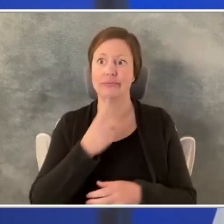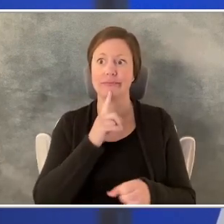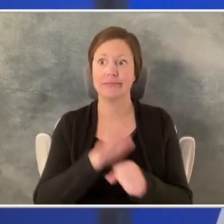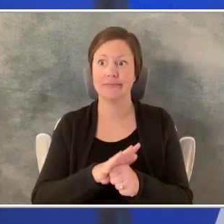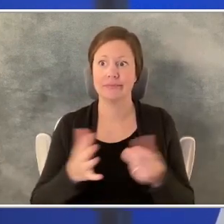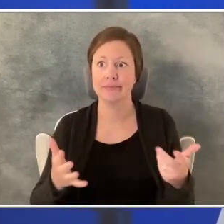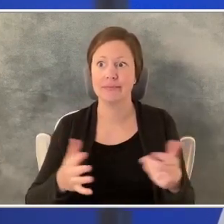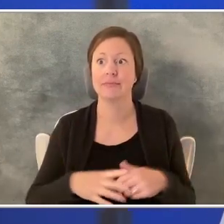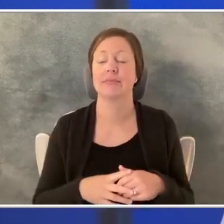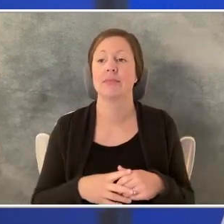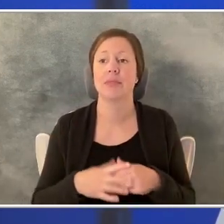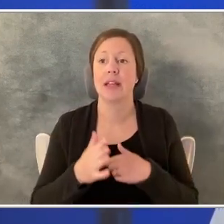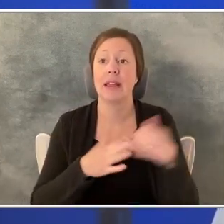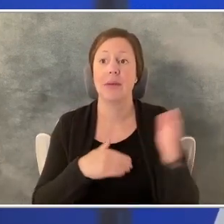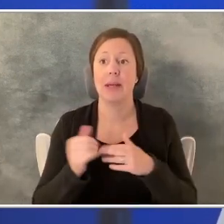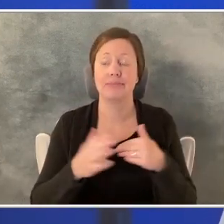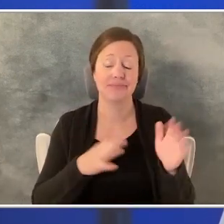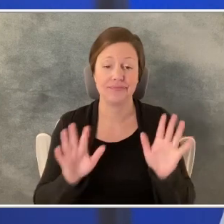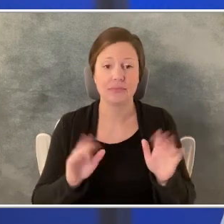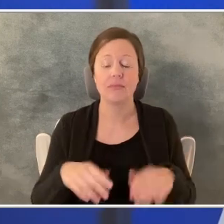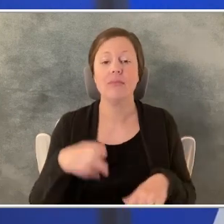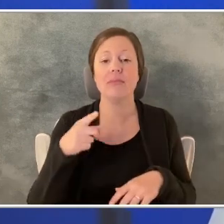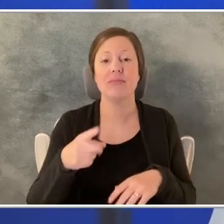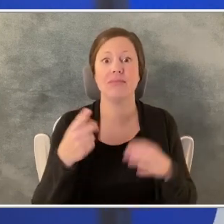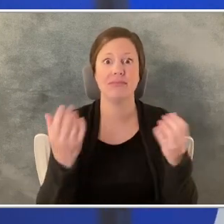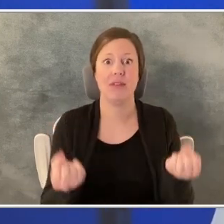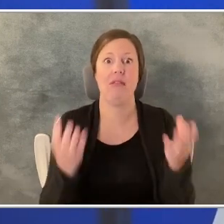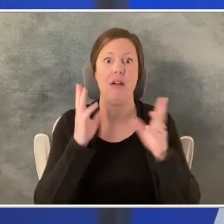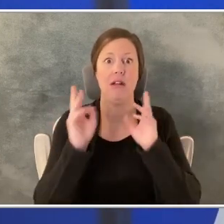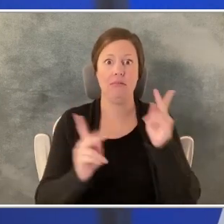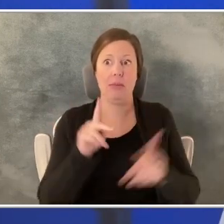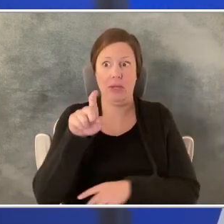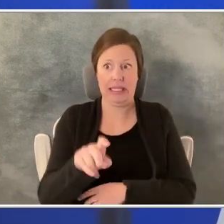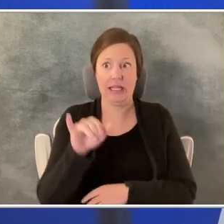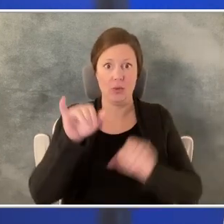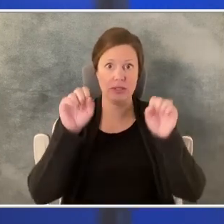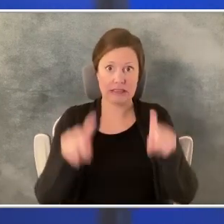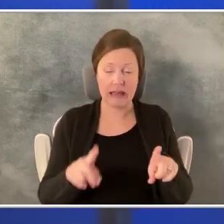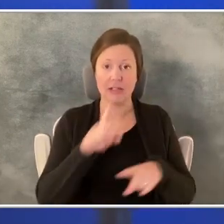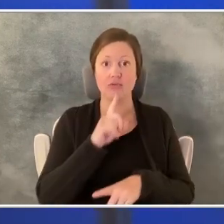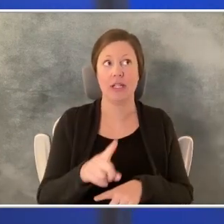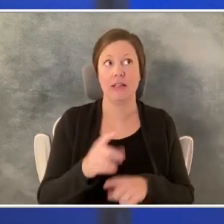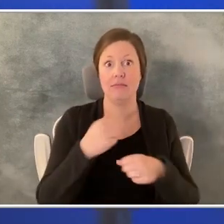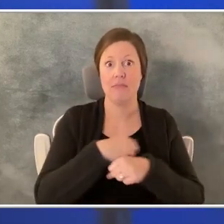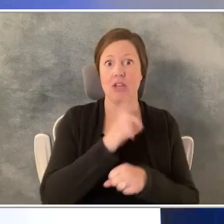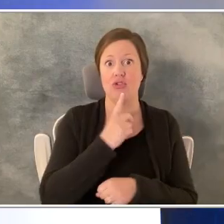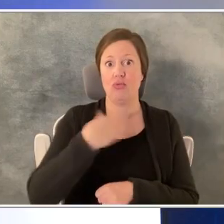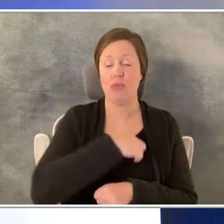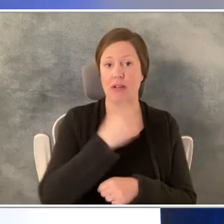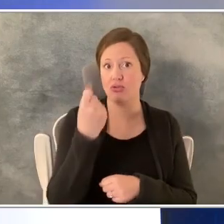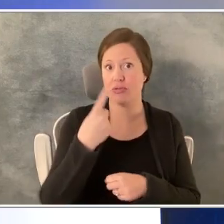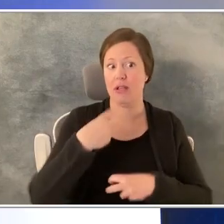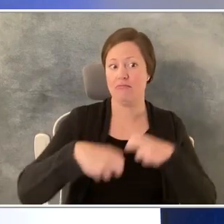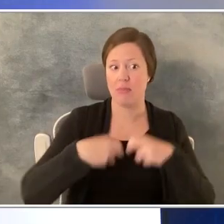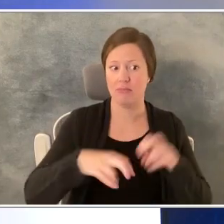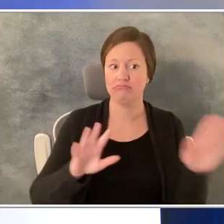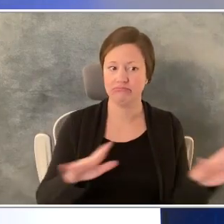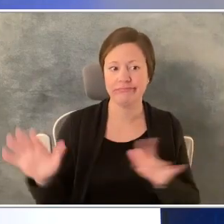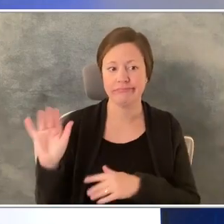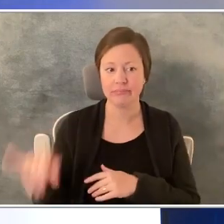those tests in order to ensure that we're appropriately treating them, that we understand the extent of the problem that we're facing. So what do you make, though, of